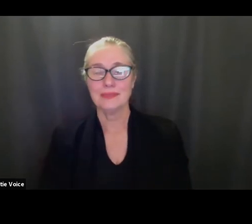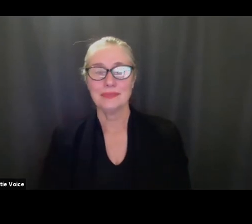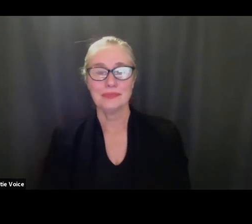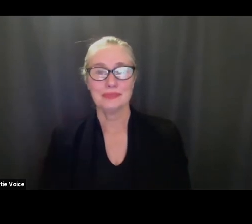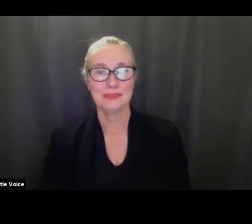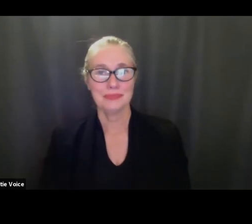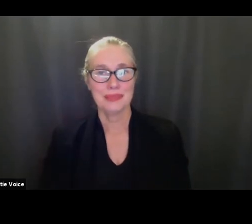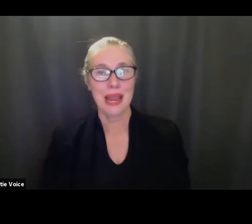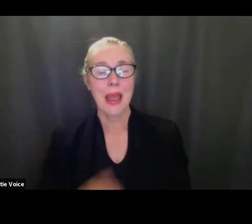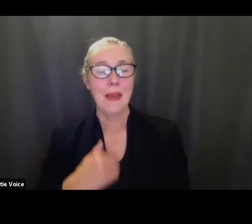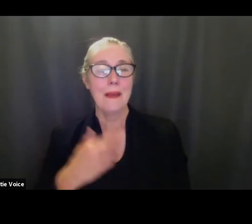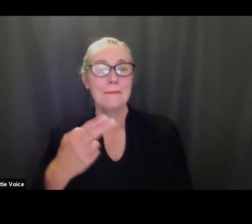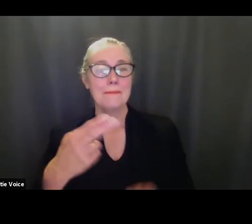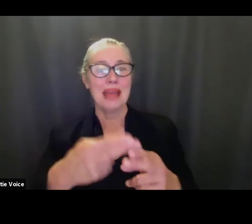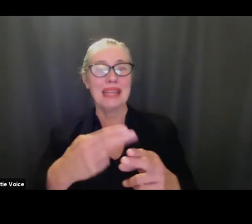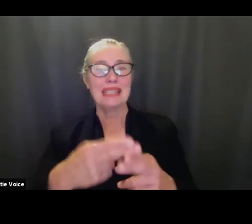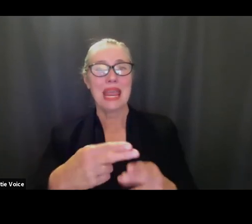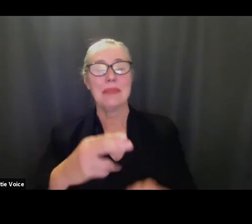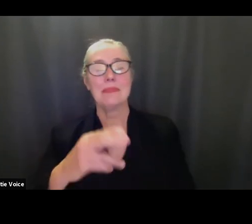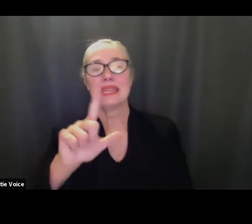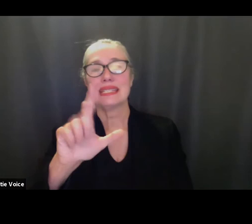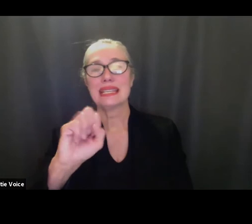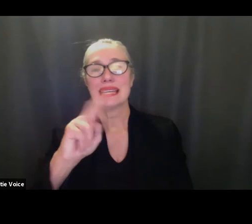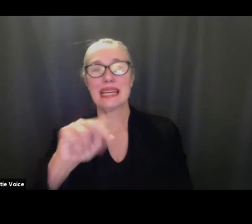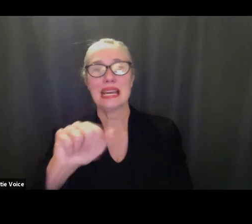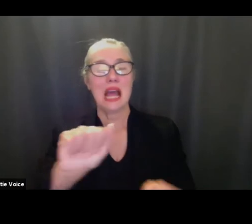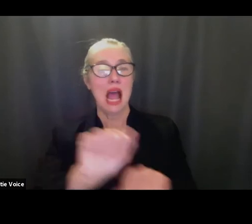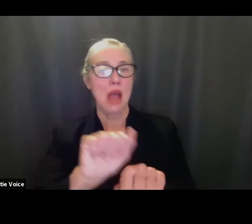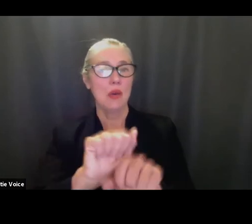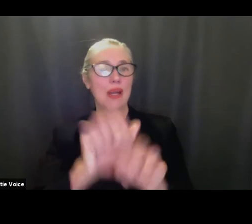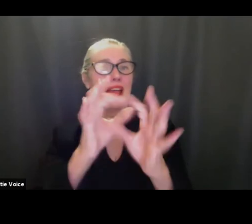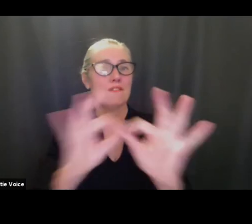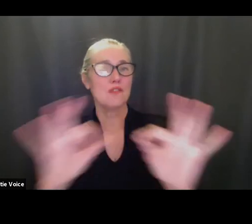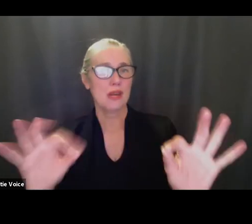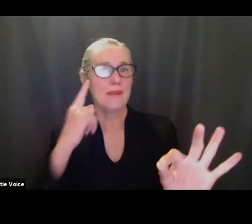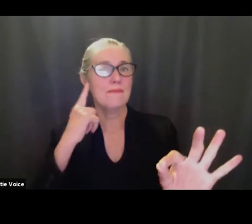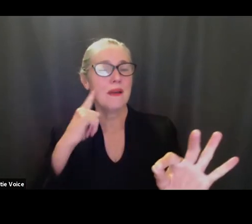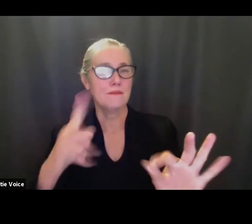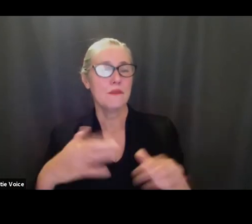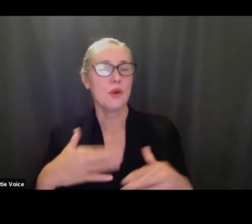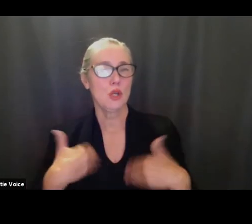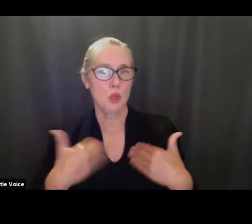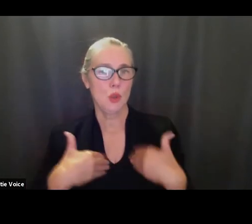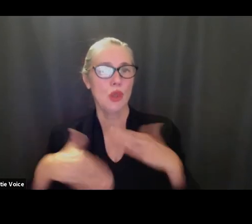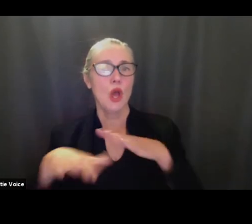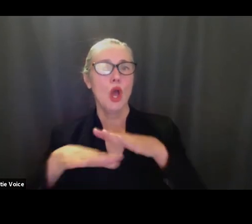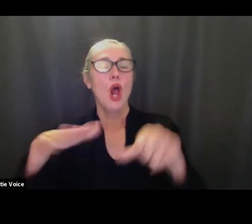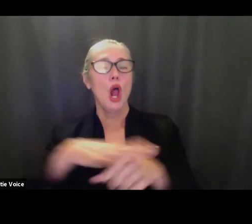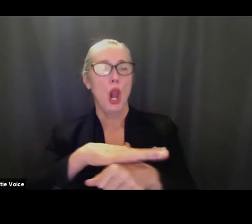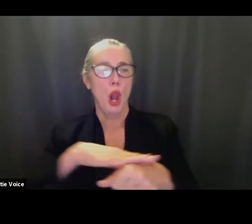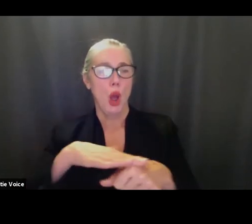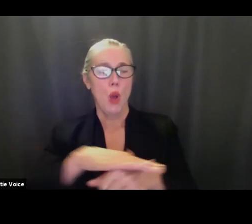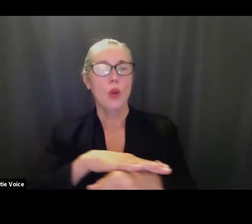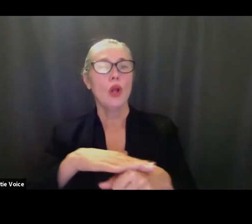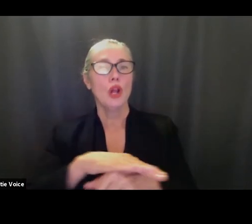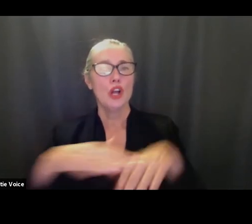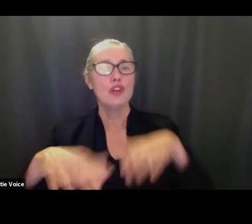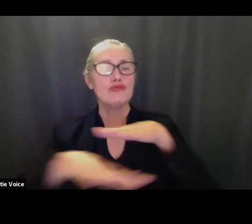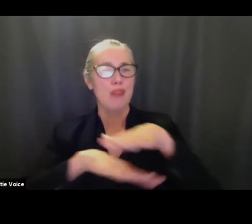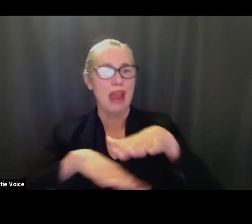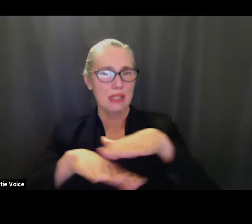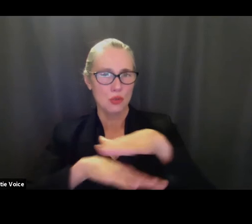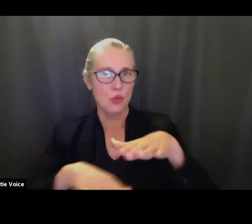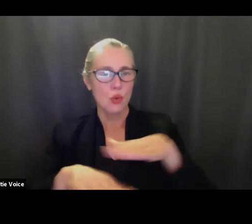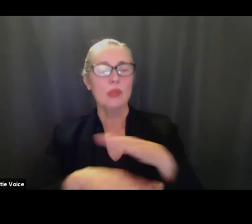my name is lena mallett and i work at freedom for youth a local grassroots non-profit that empowers youth that are either system or